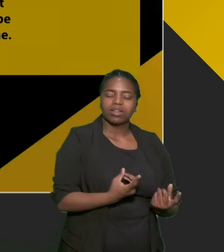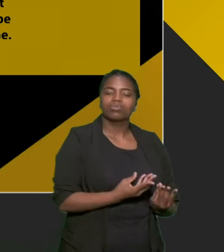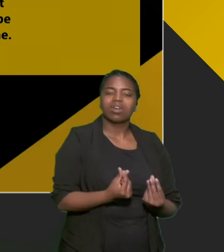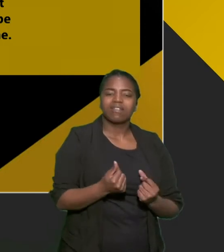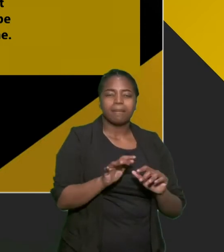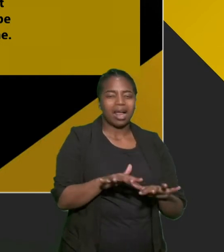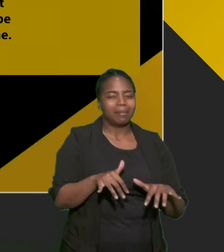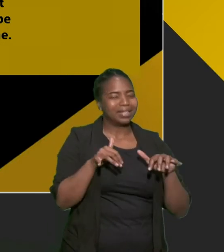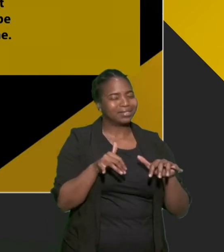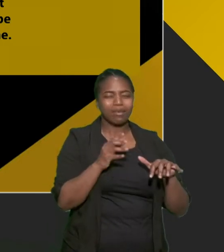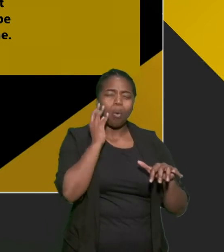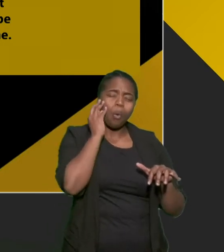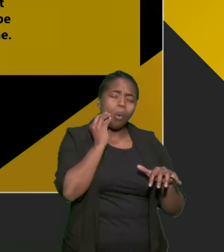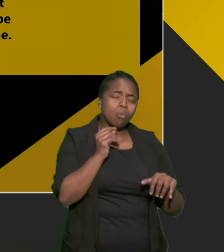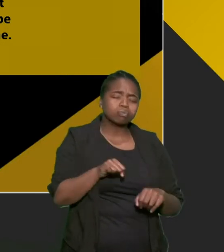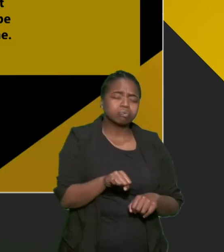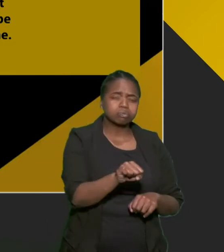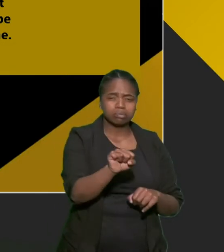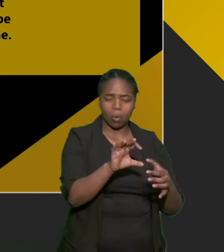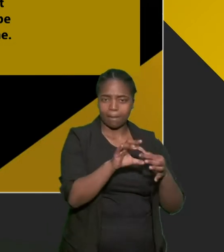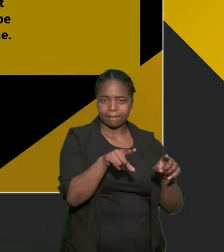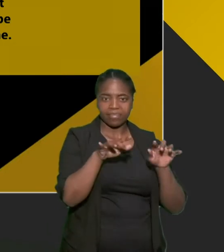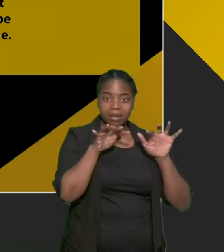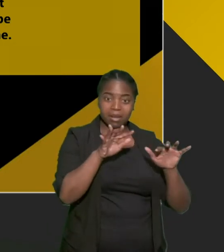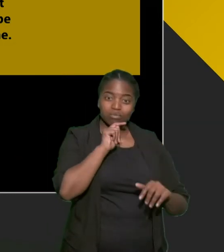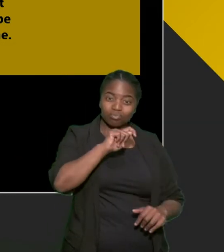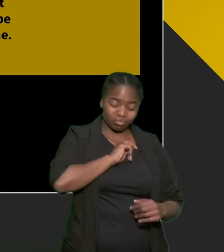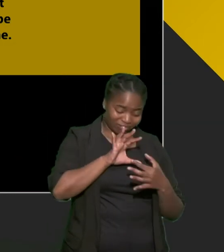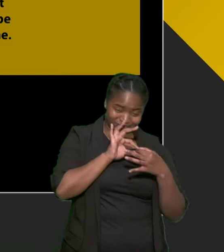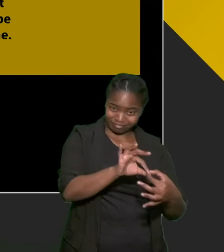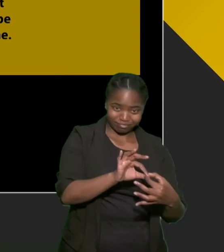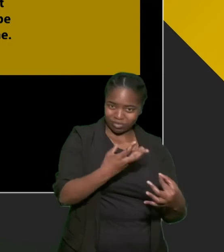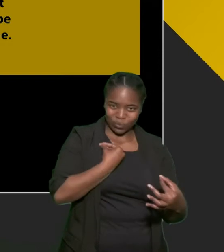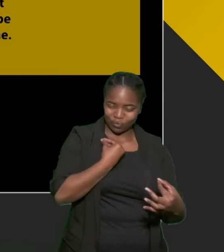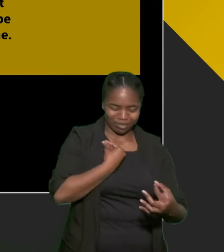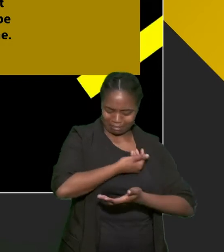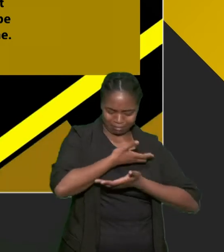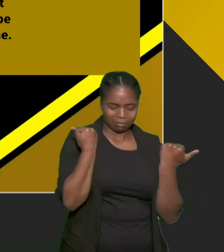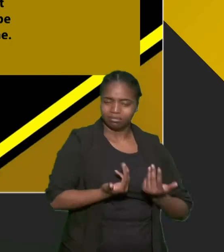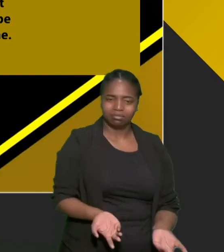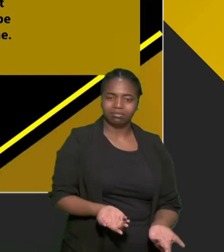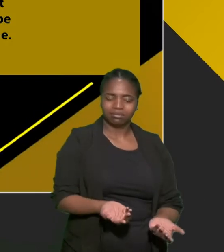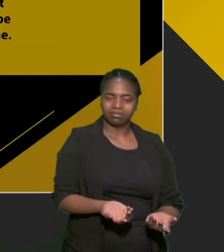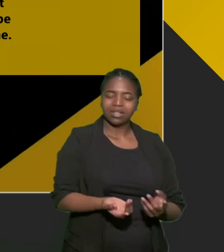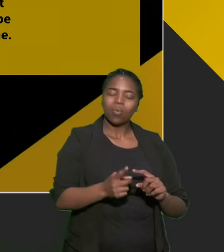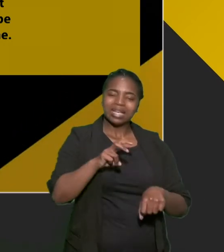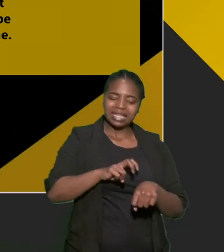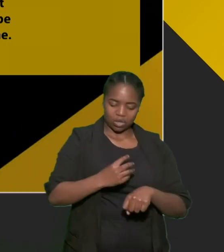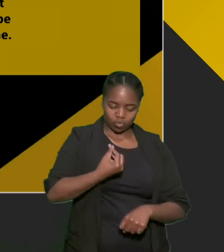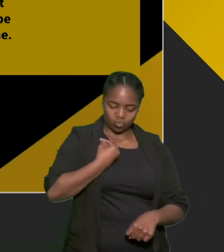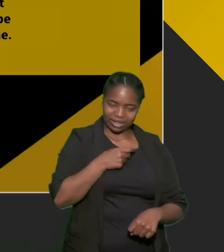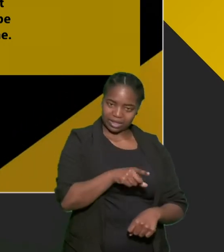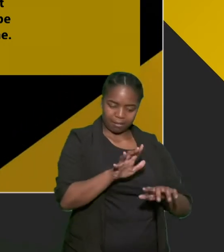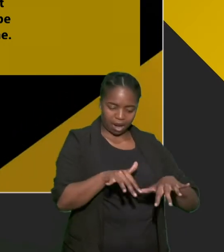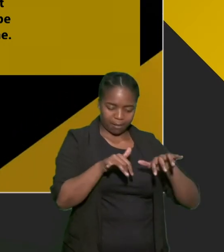parliament has turned to an old age home. These people can't really relate to what we're going through. Only then we can be able